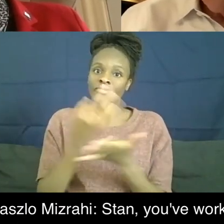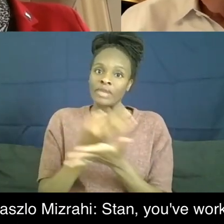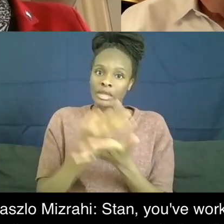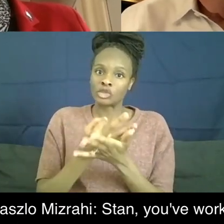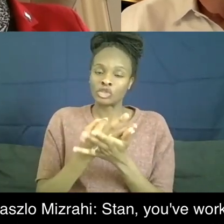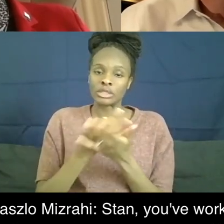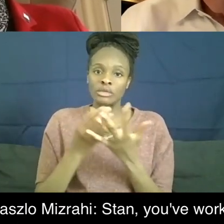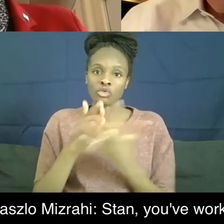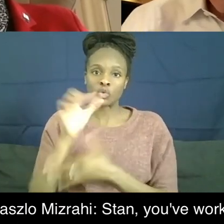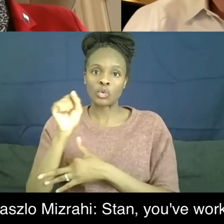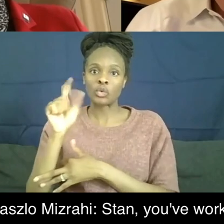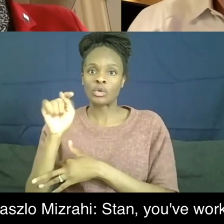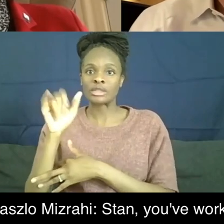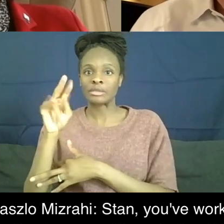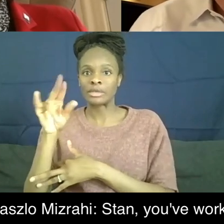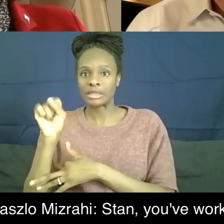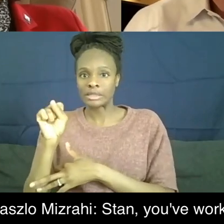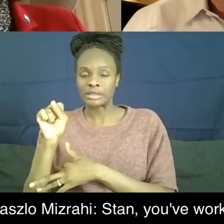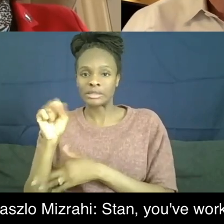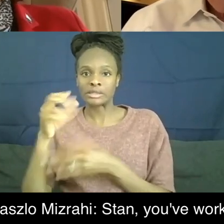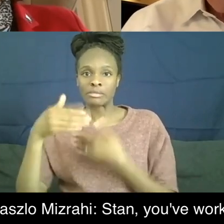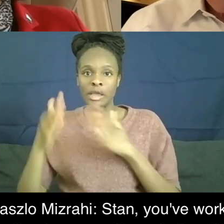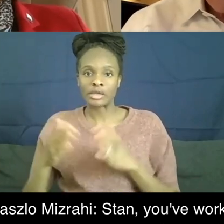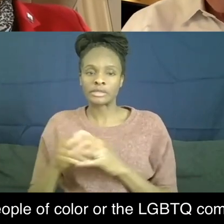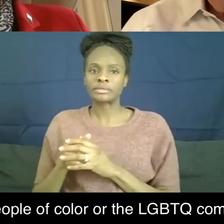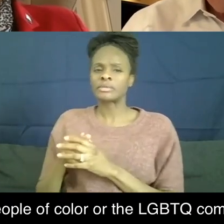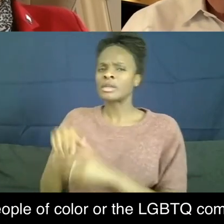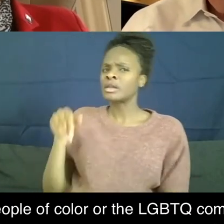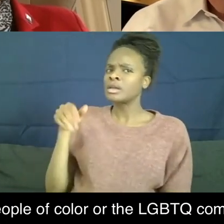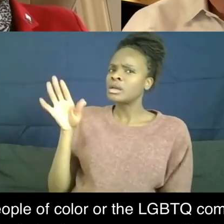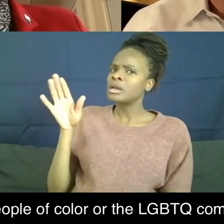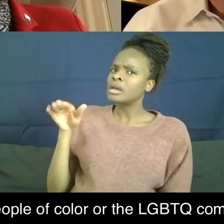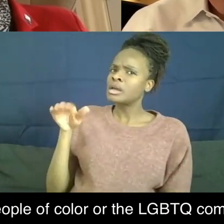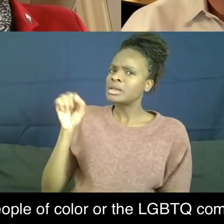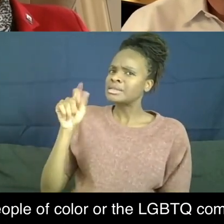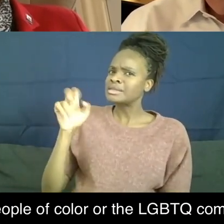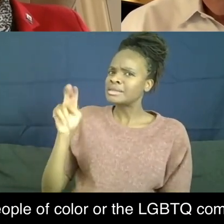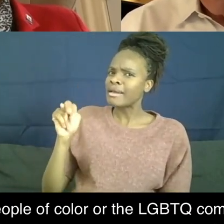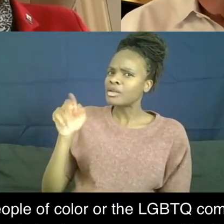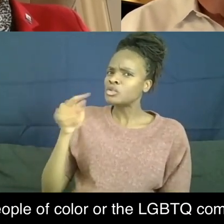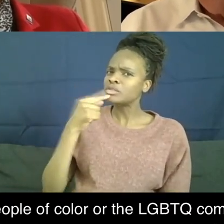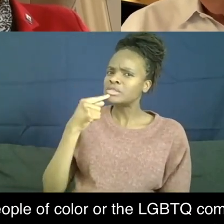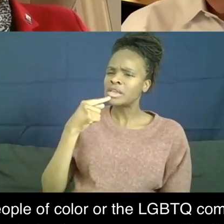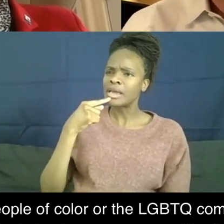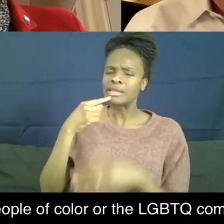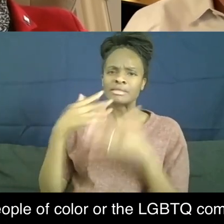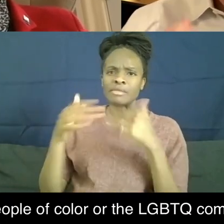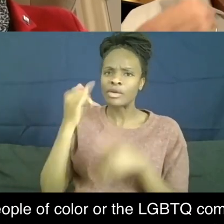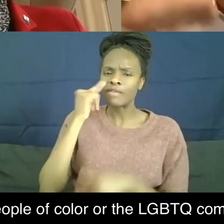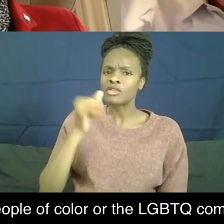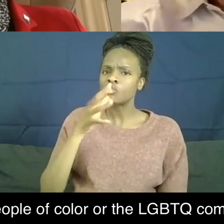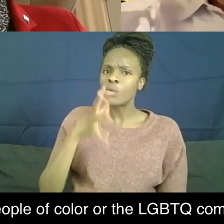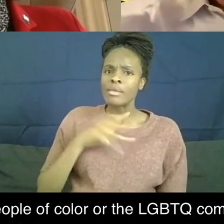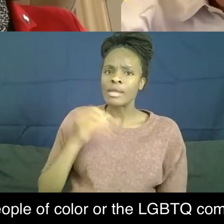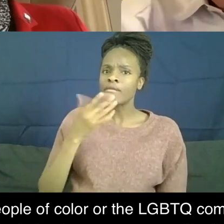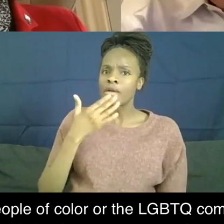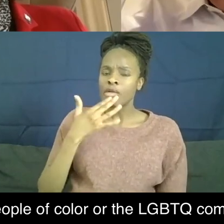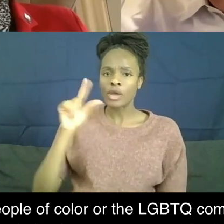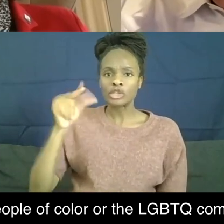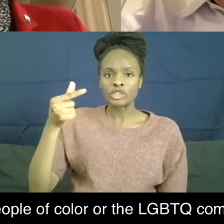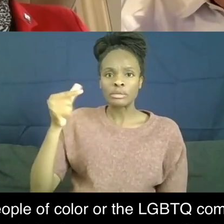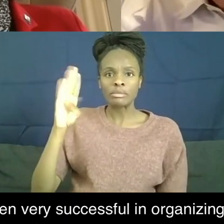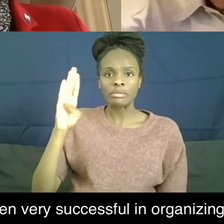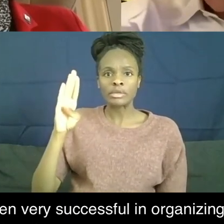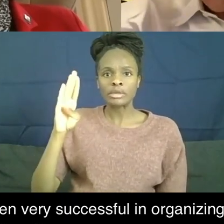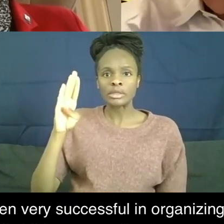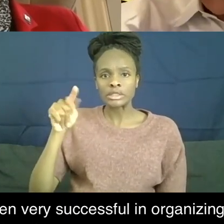worked a lot with marginalized communities, whether it's, you know, women or people of color, the LGBTQ community, and, and clearly some